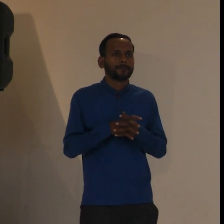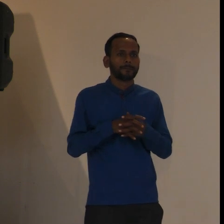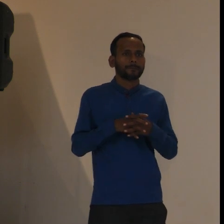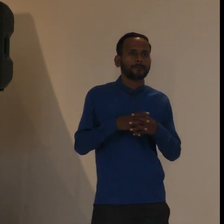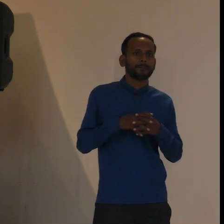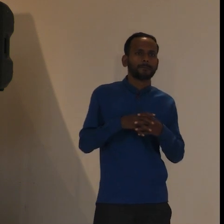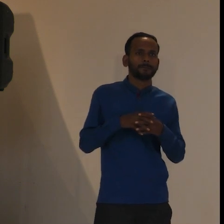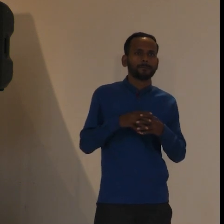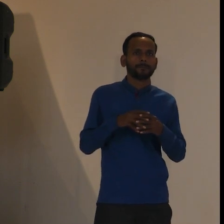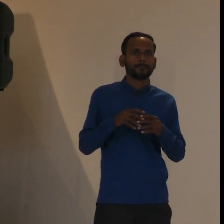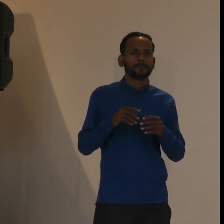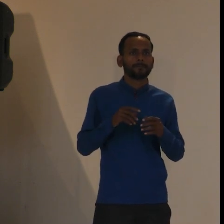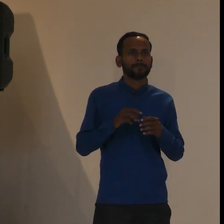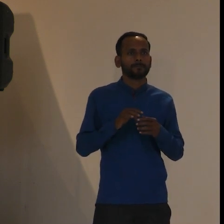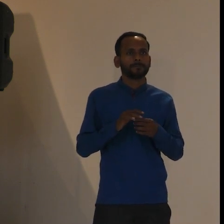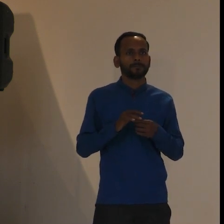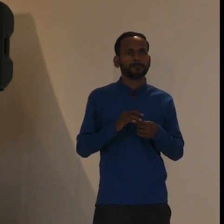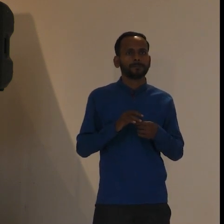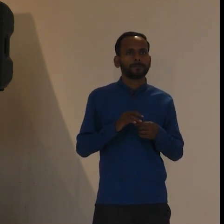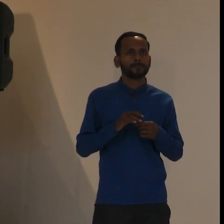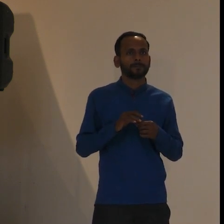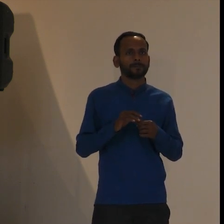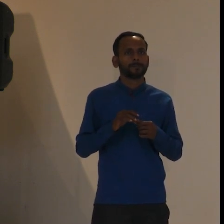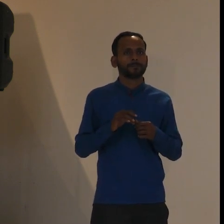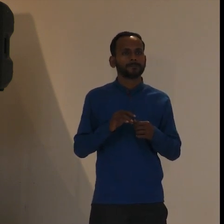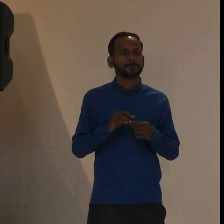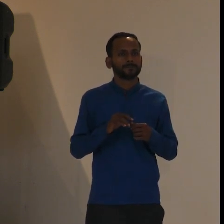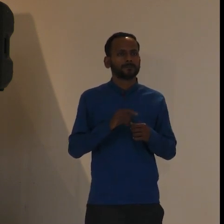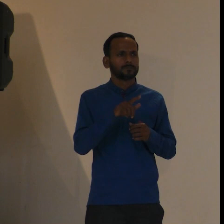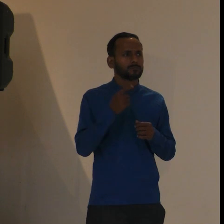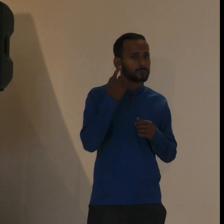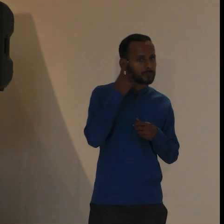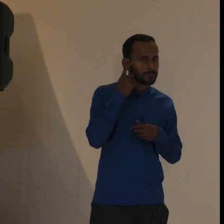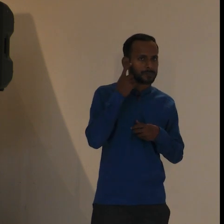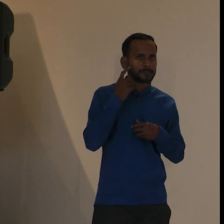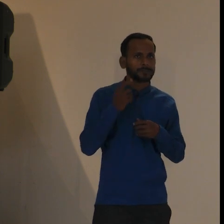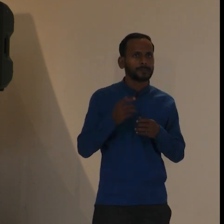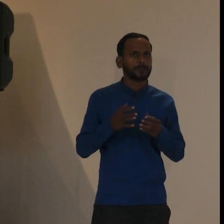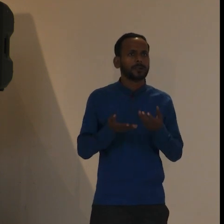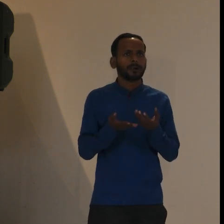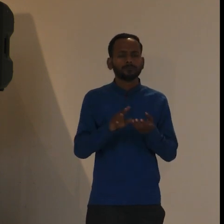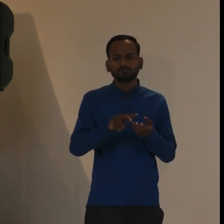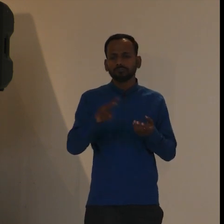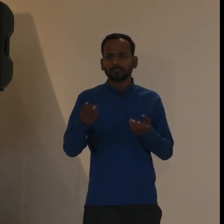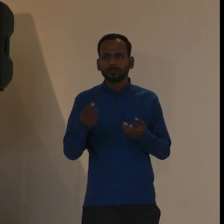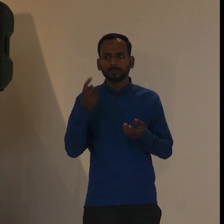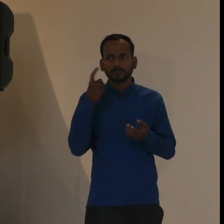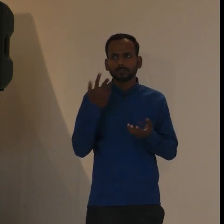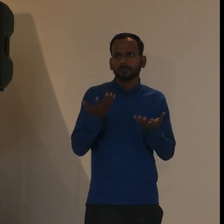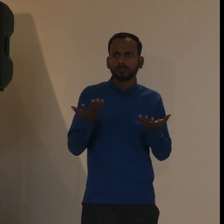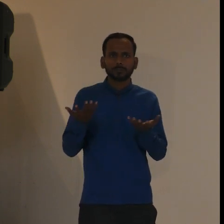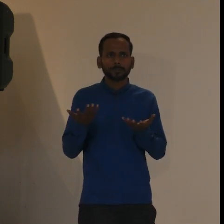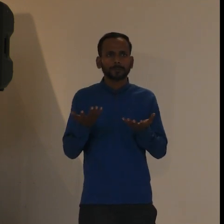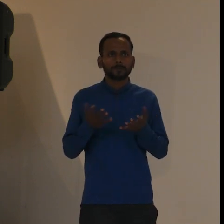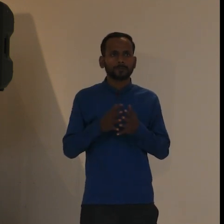them, they make it accessible. So that I would like you to think about that. That's one thing. The other thing I'm very struck by is that